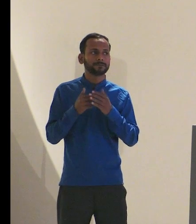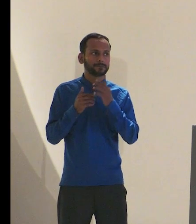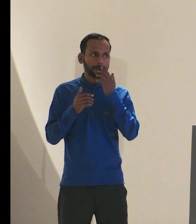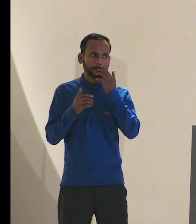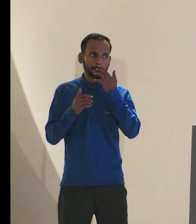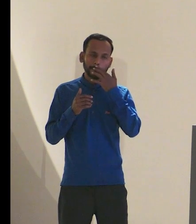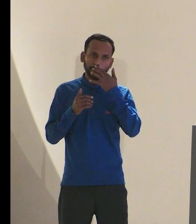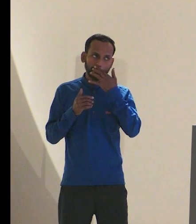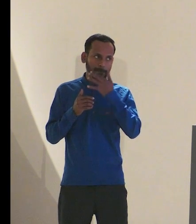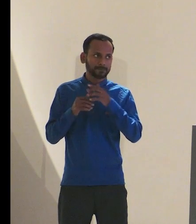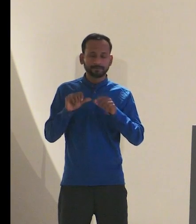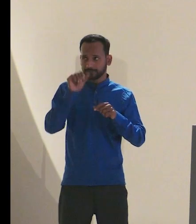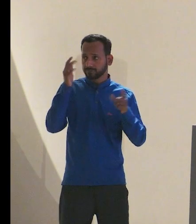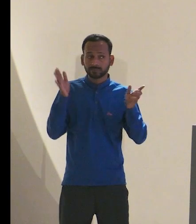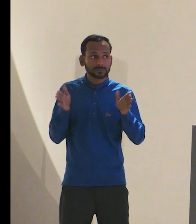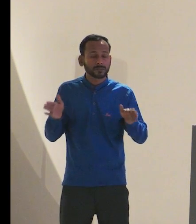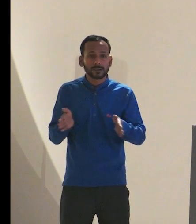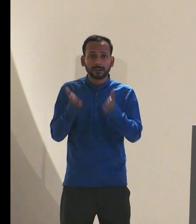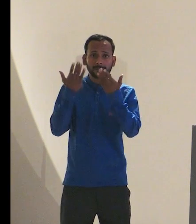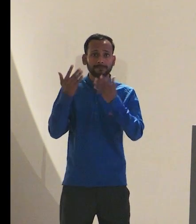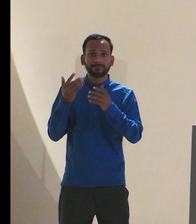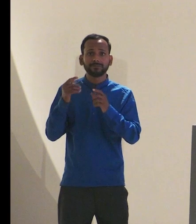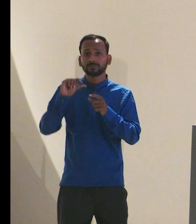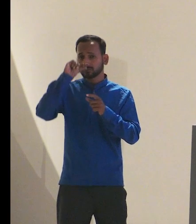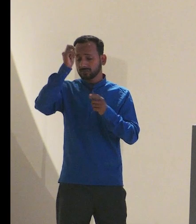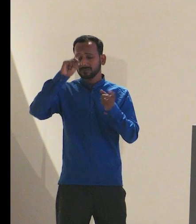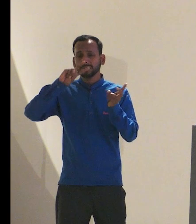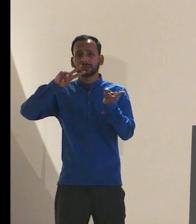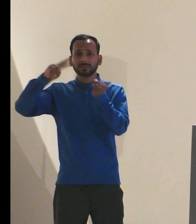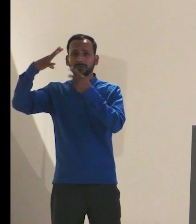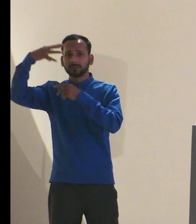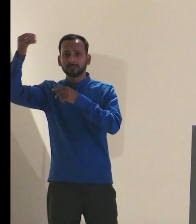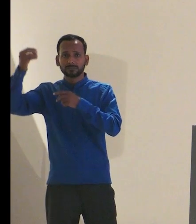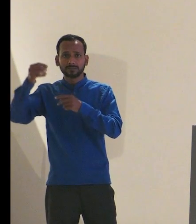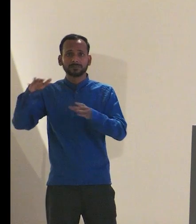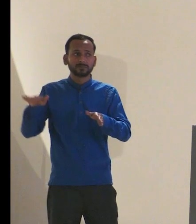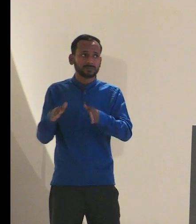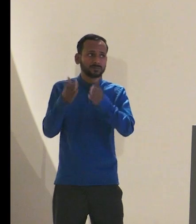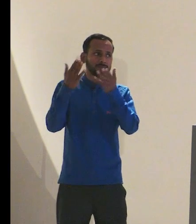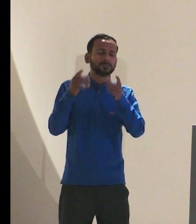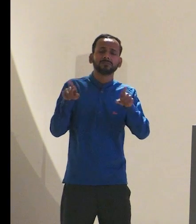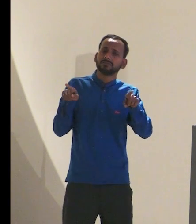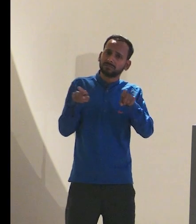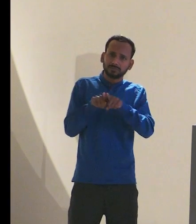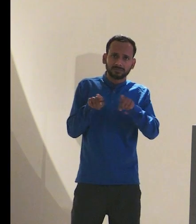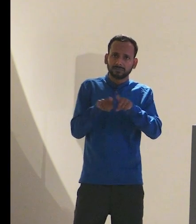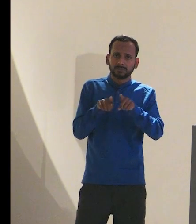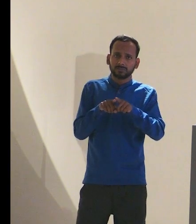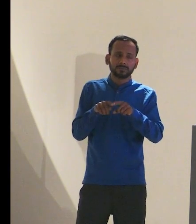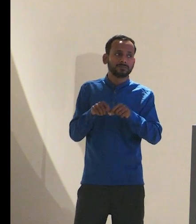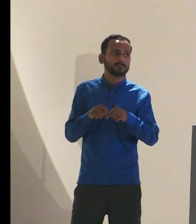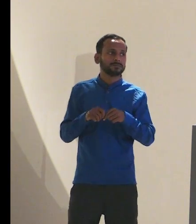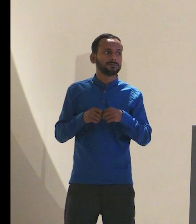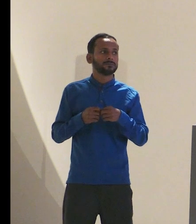Yeah. So that tells you a story. It's a very dark story and something that we don't want to dwell